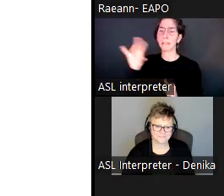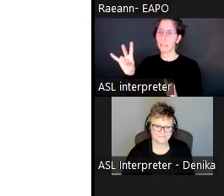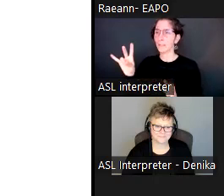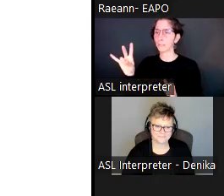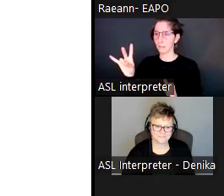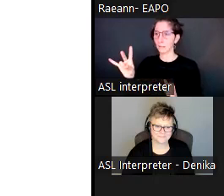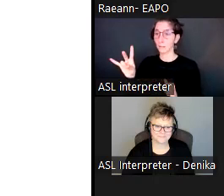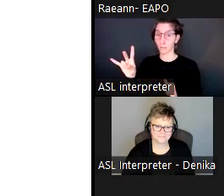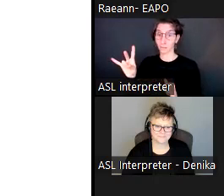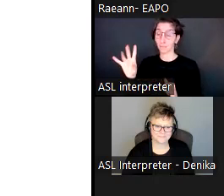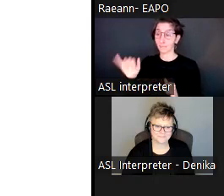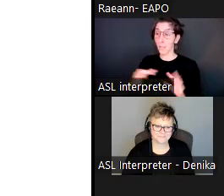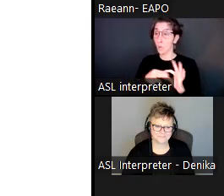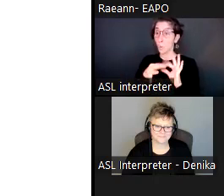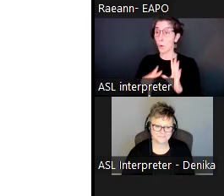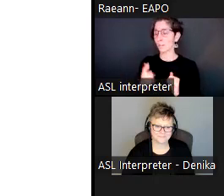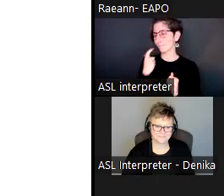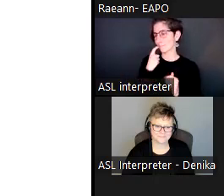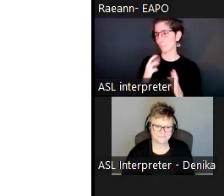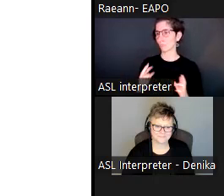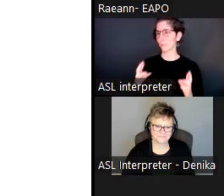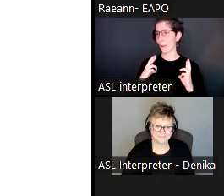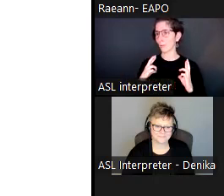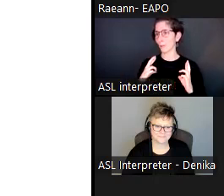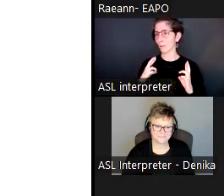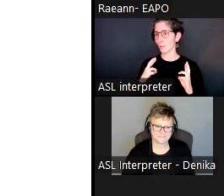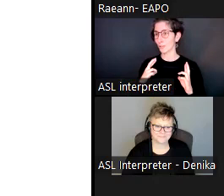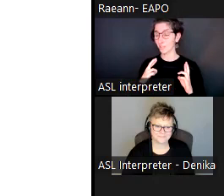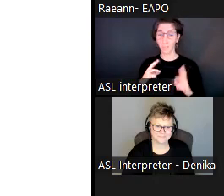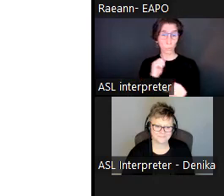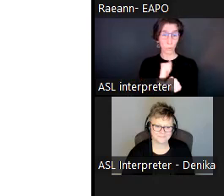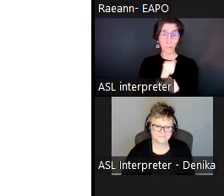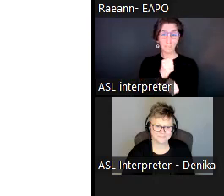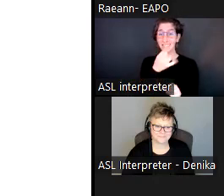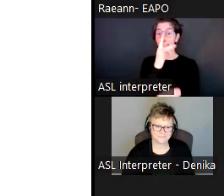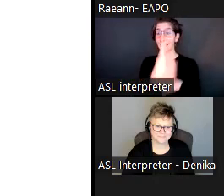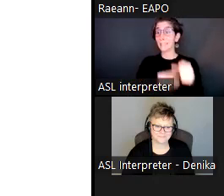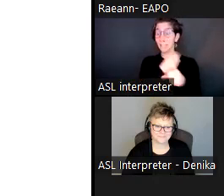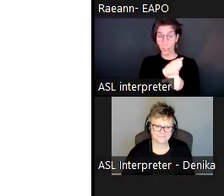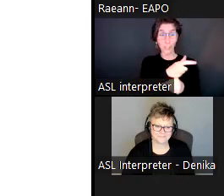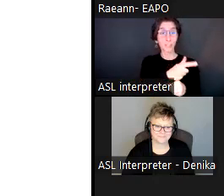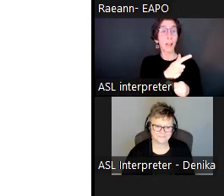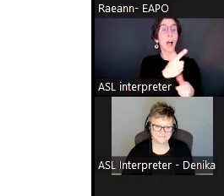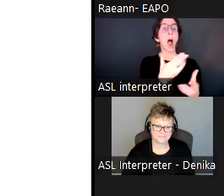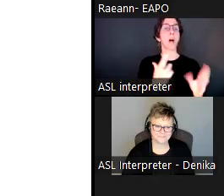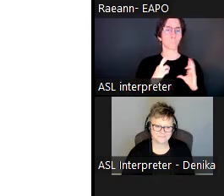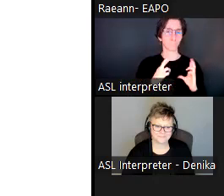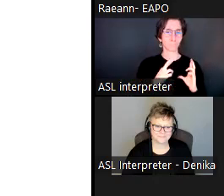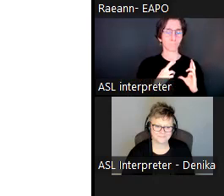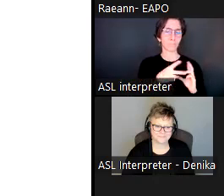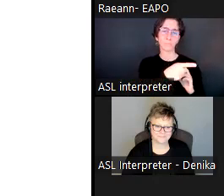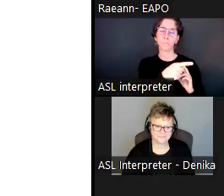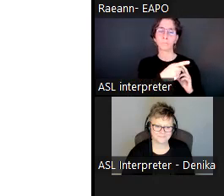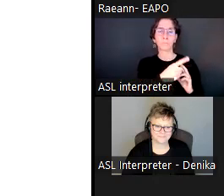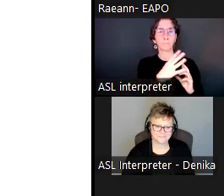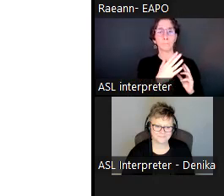coordinator just recently retired after 18 years of being in this position. And I have to say, she was